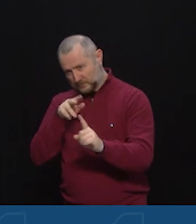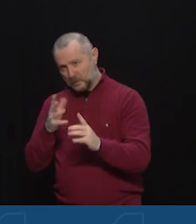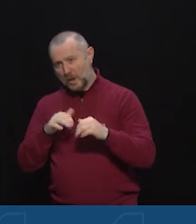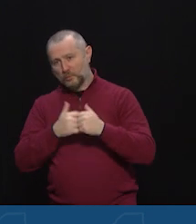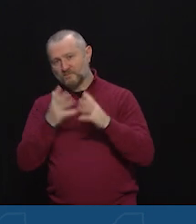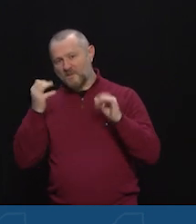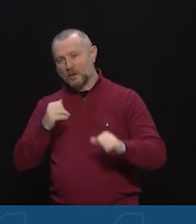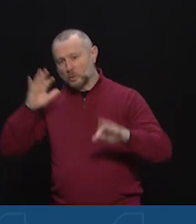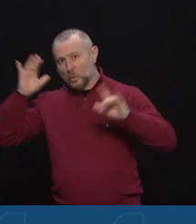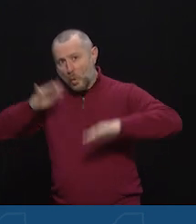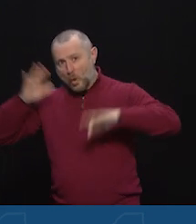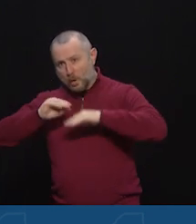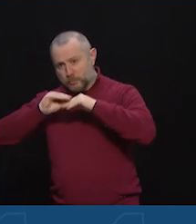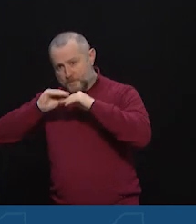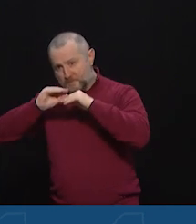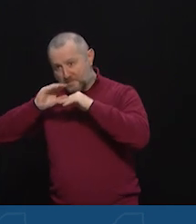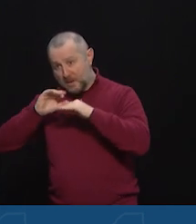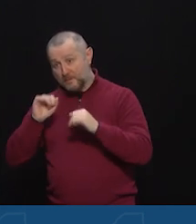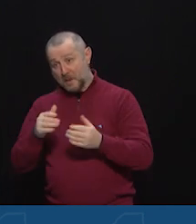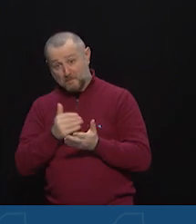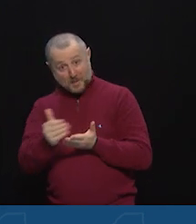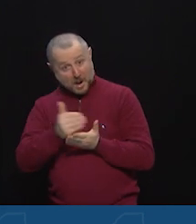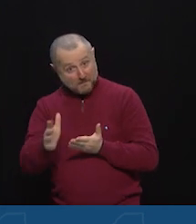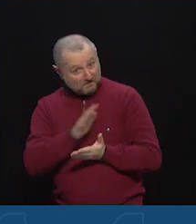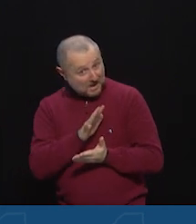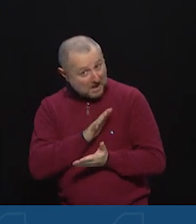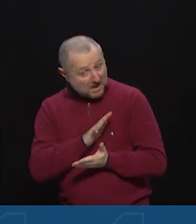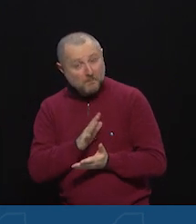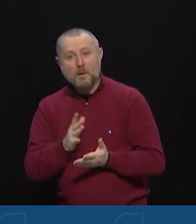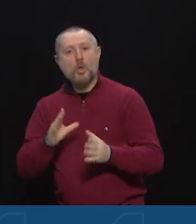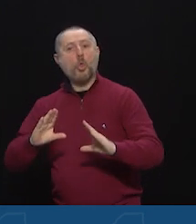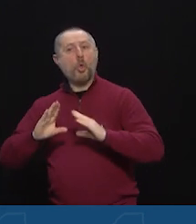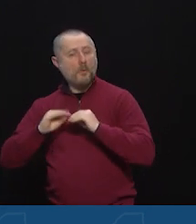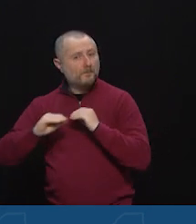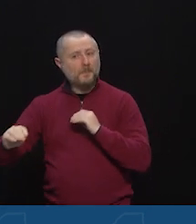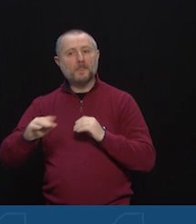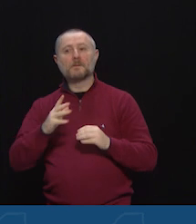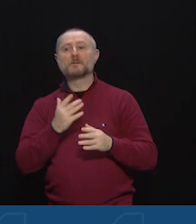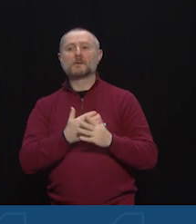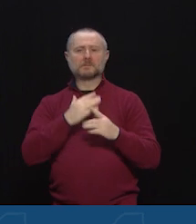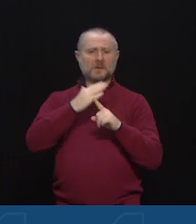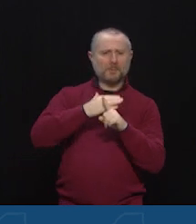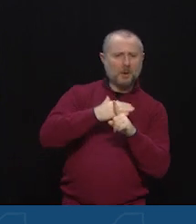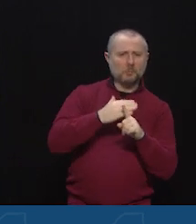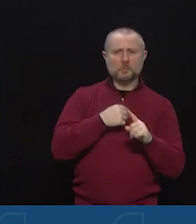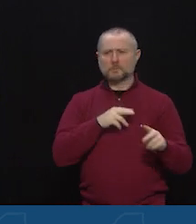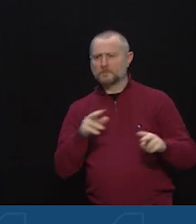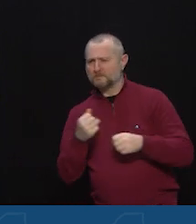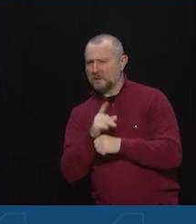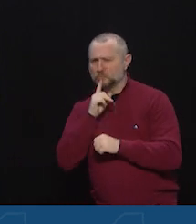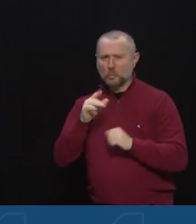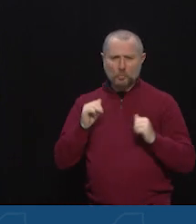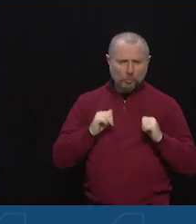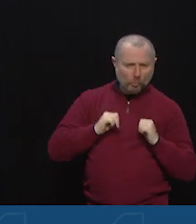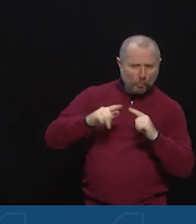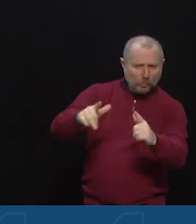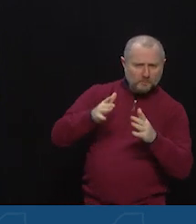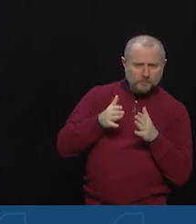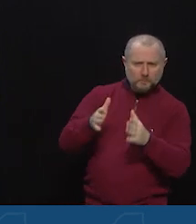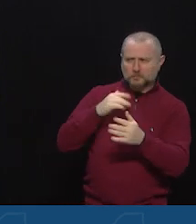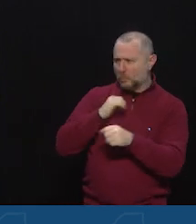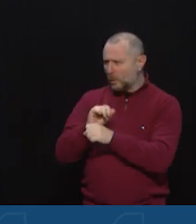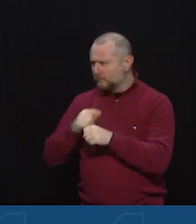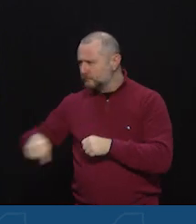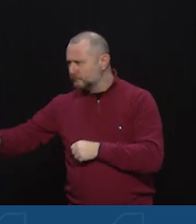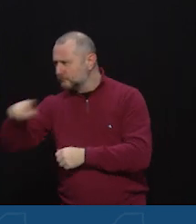quickly we're able to clear the roads, the conditions, the temperature, et cetera. We work with our partners, local partners here,